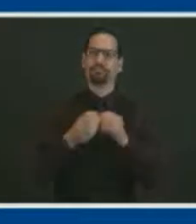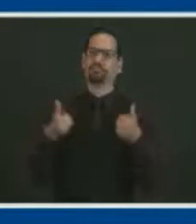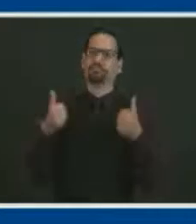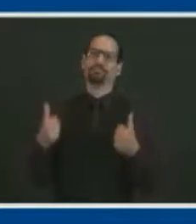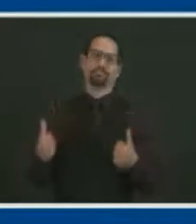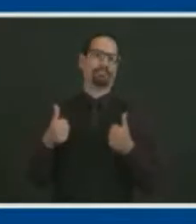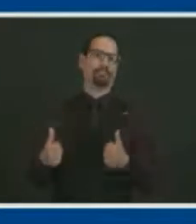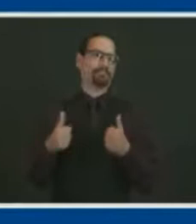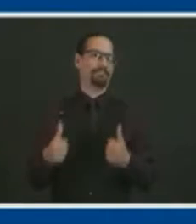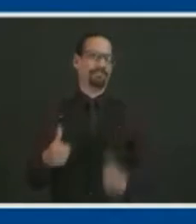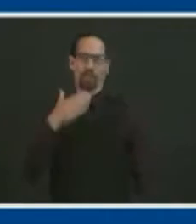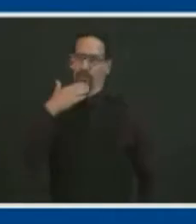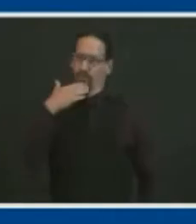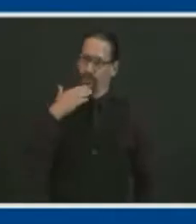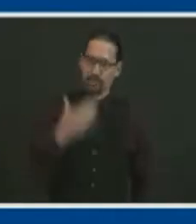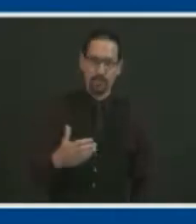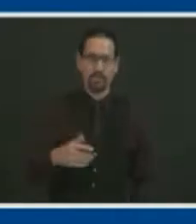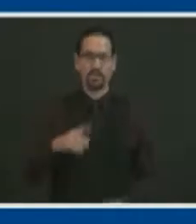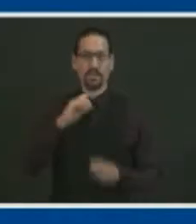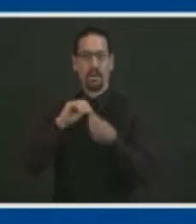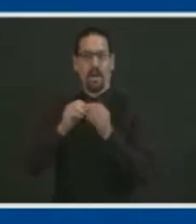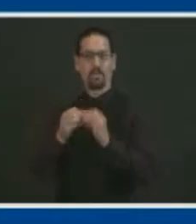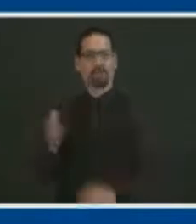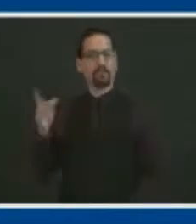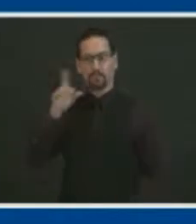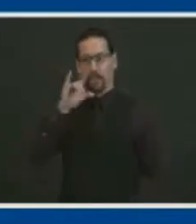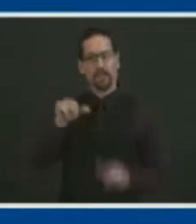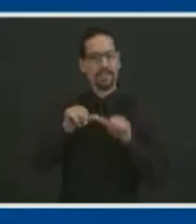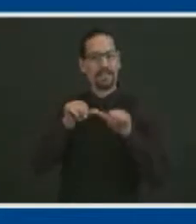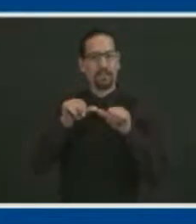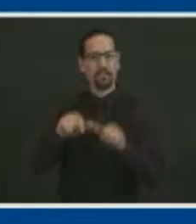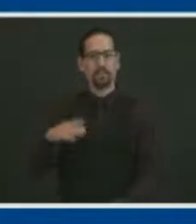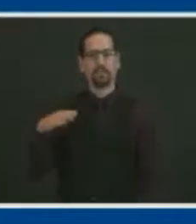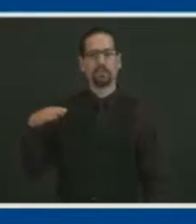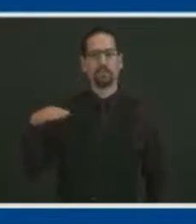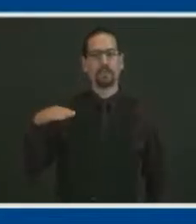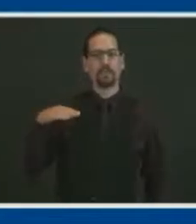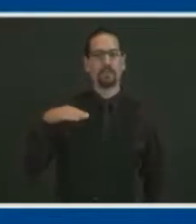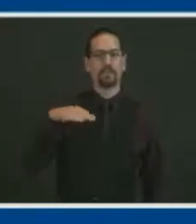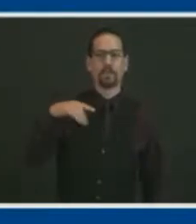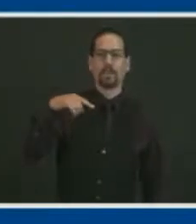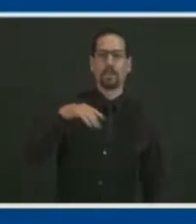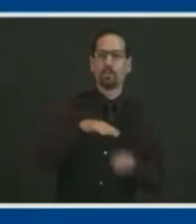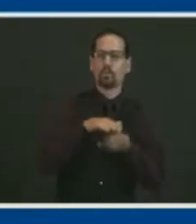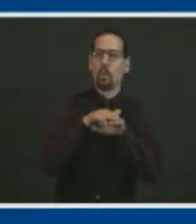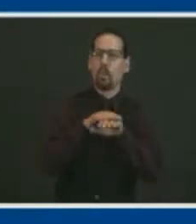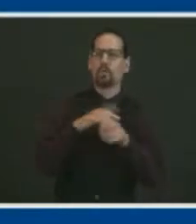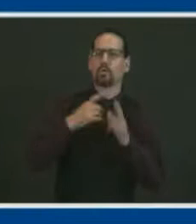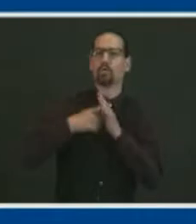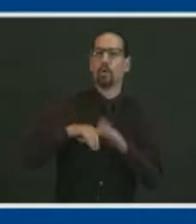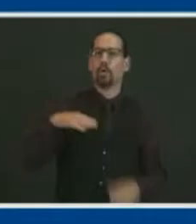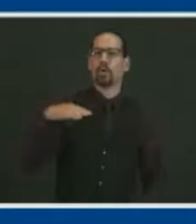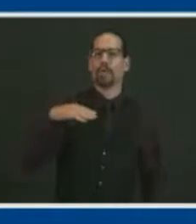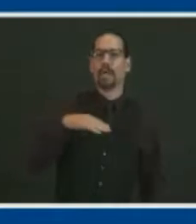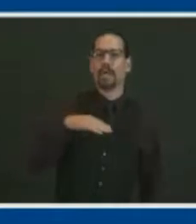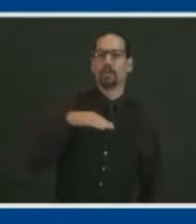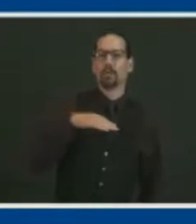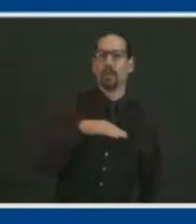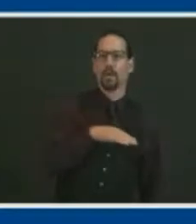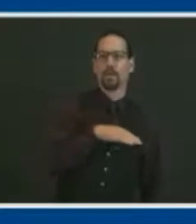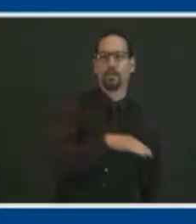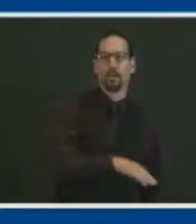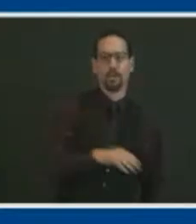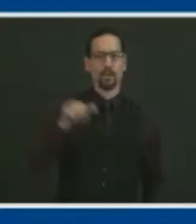news in the data. The numbers are continuing to trend in the right direction. Yesterday, we